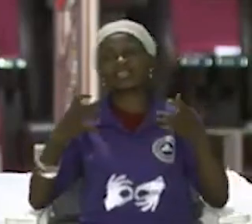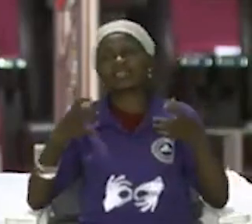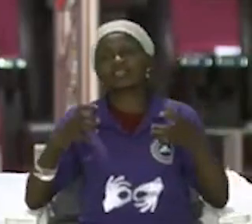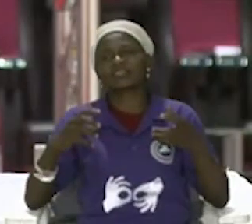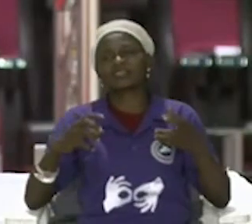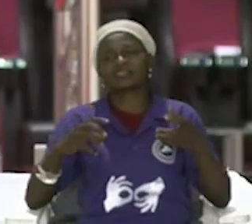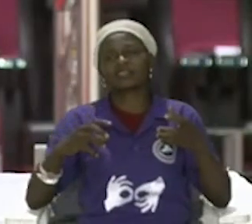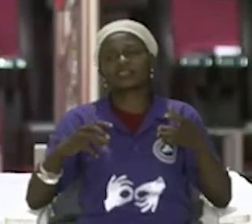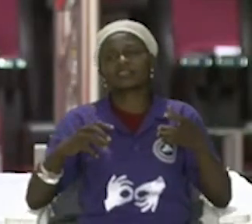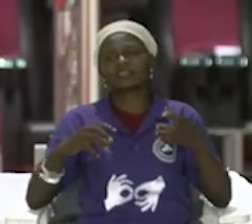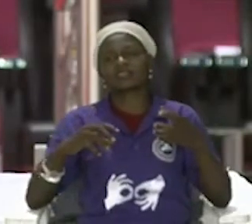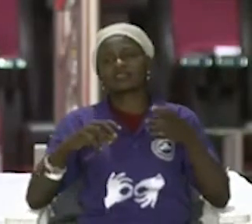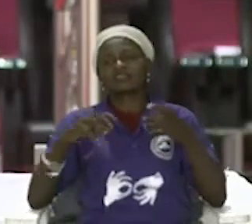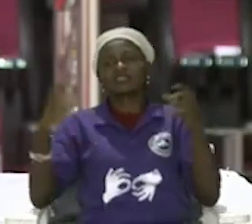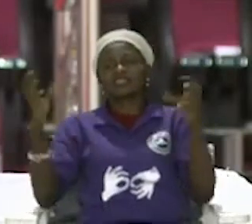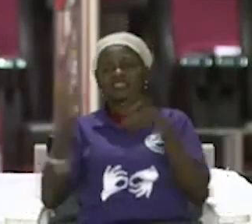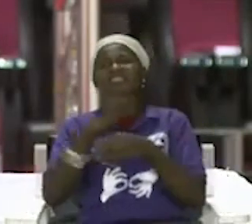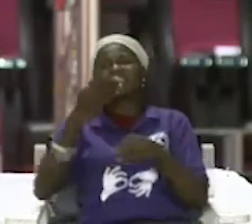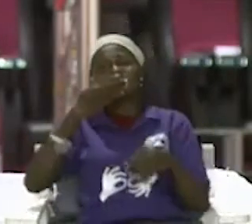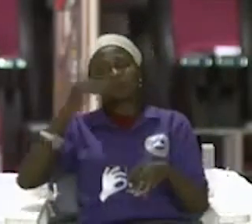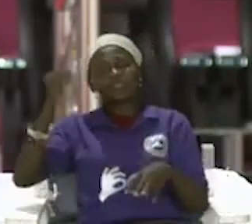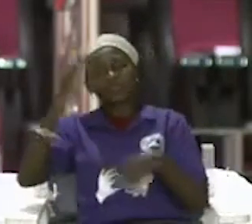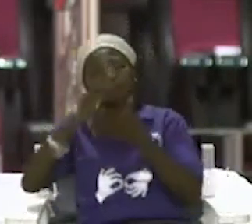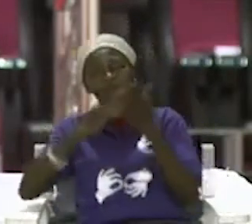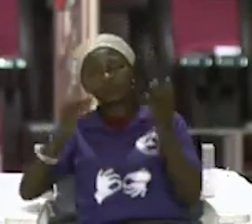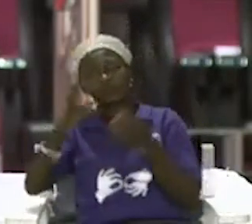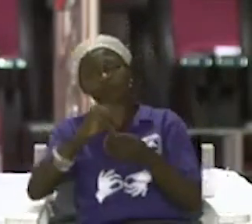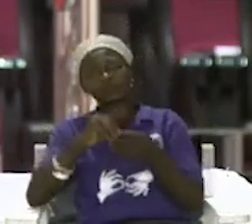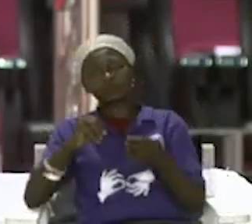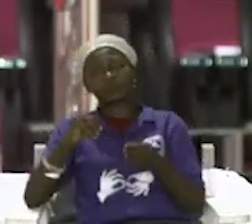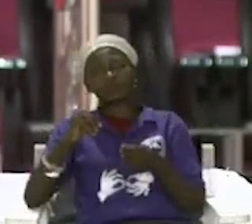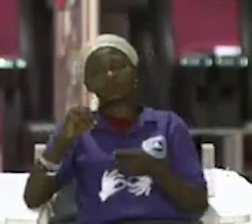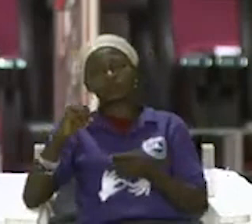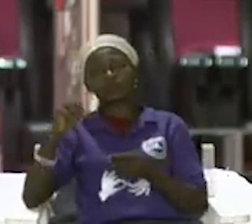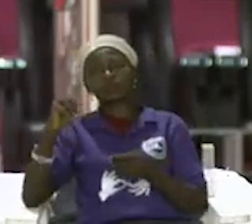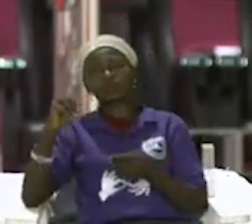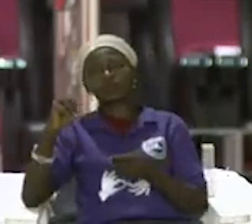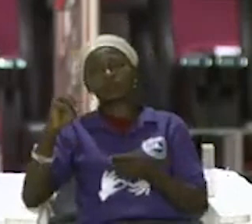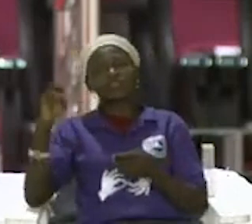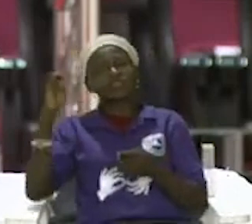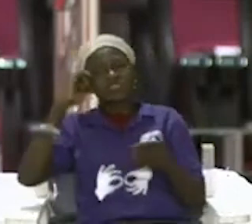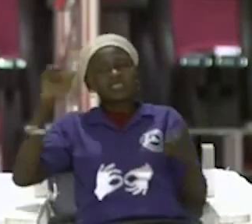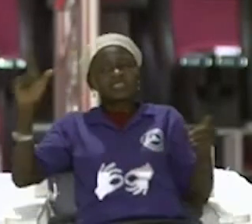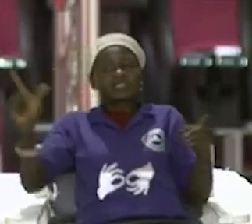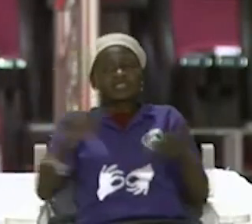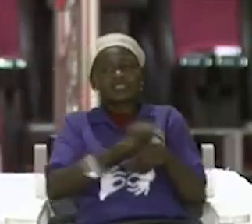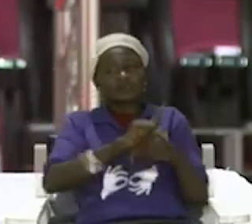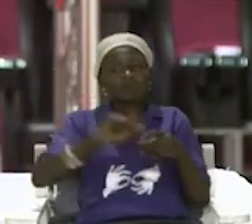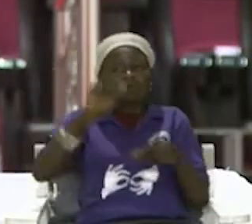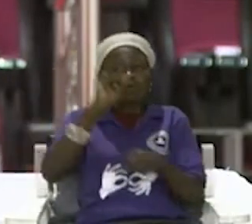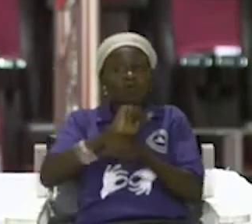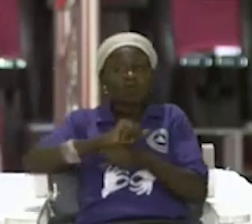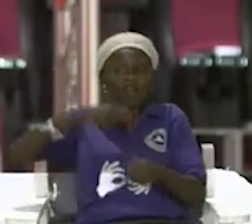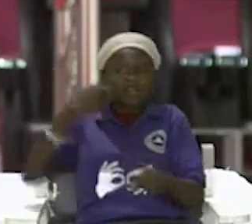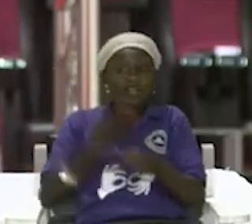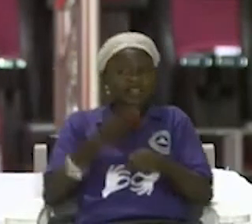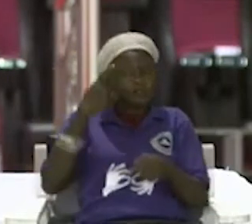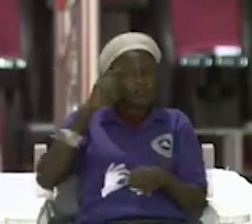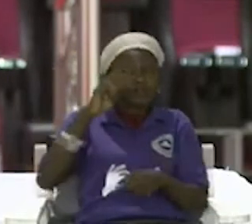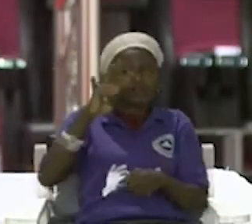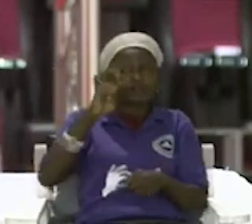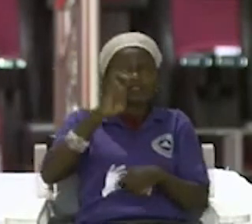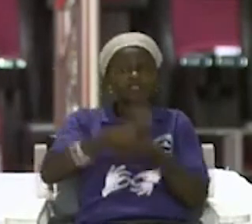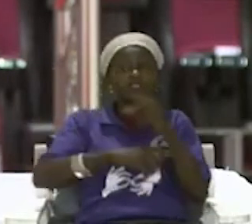got the better of him. He labored for 40 years and didn't make it to